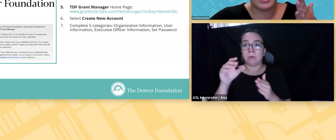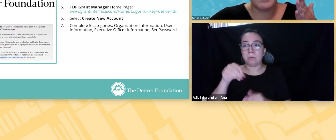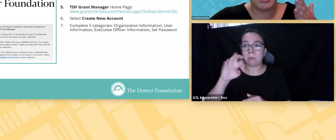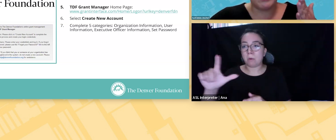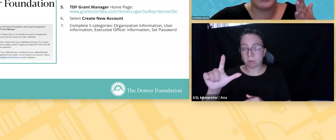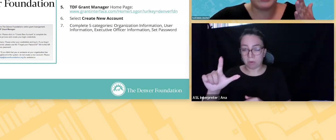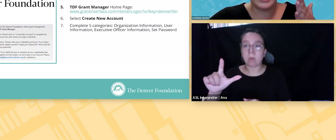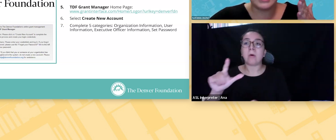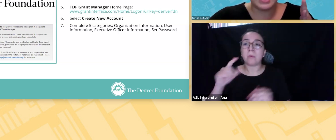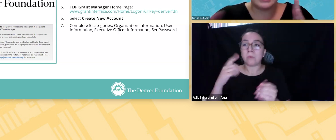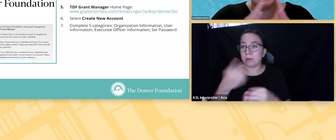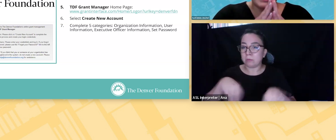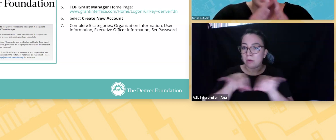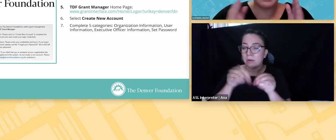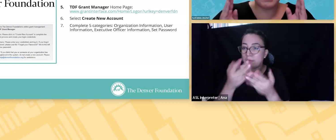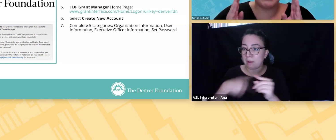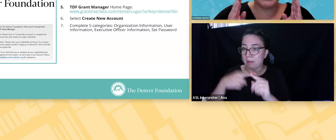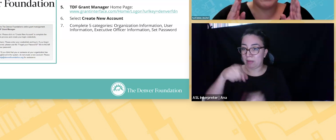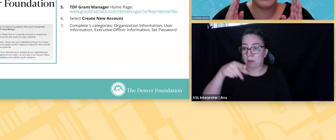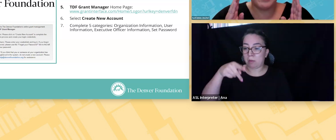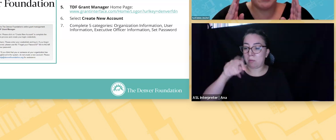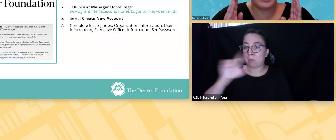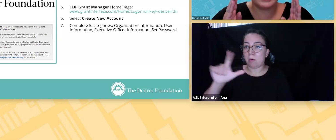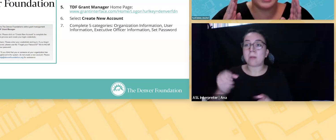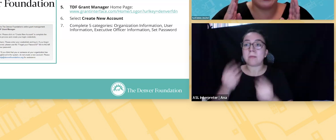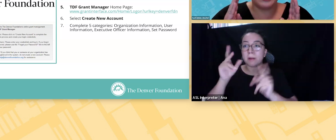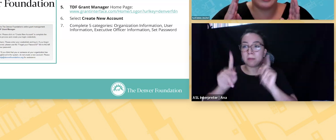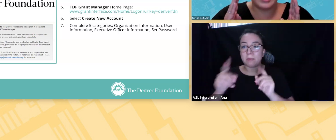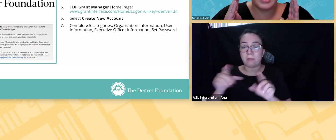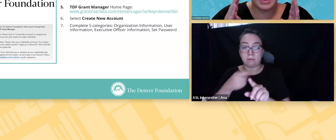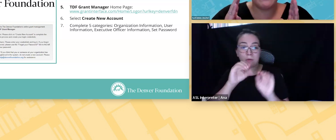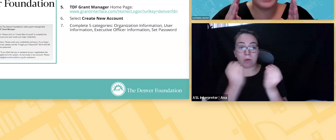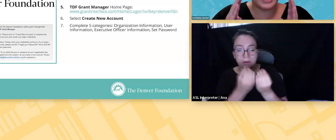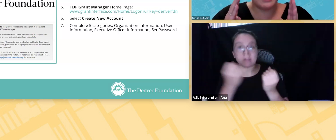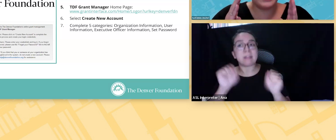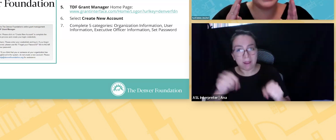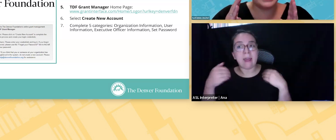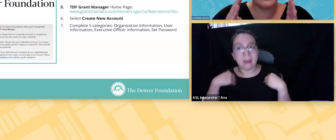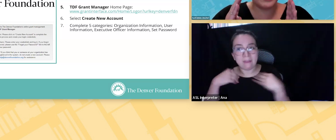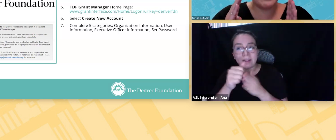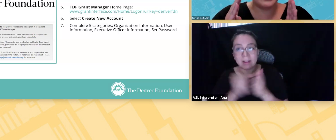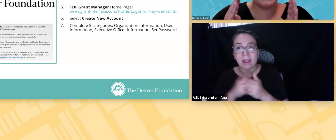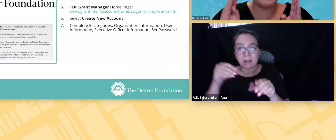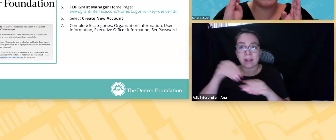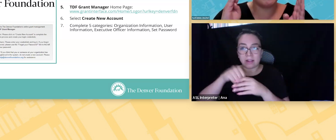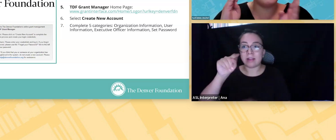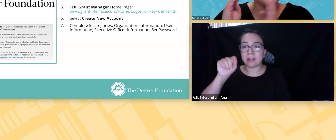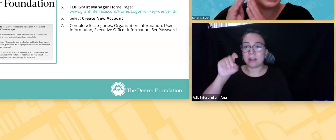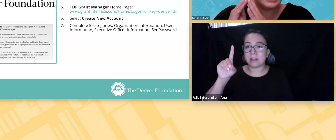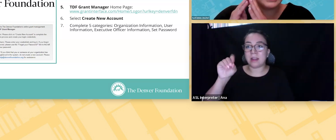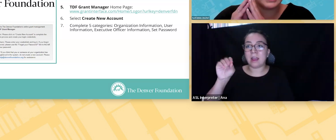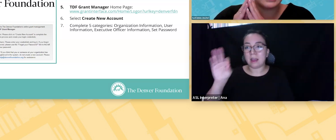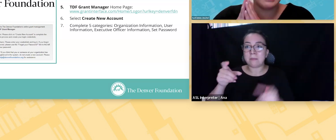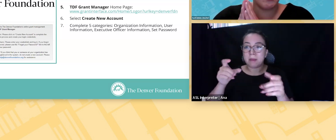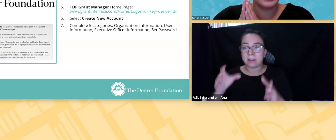important thing about our portal is that as many people from an organization can have an account in TDF Grant Manager, you'll all just